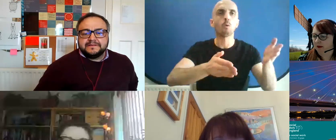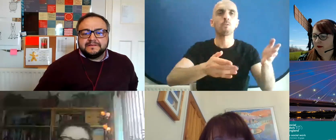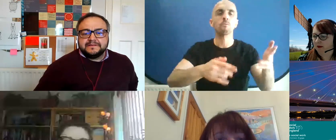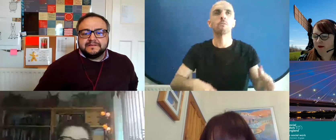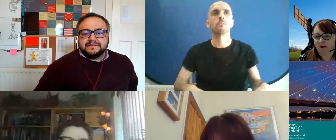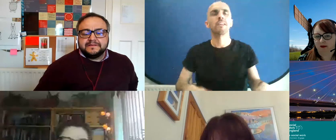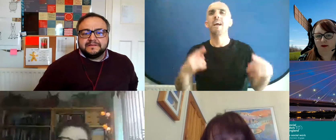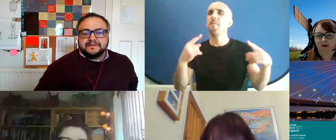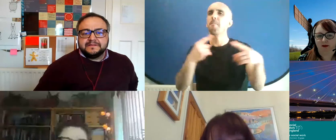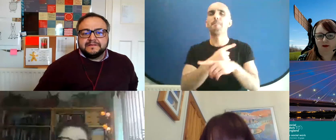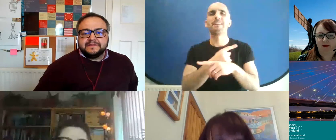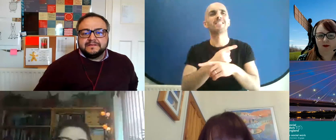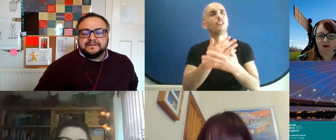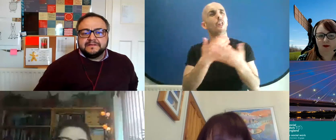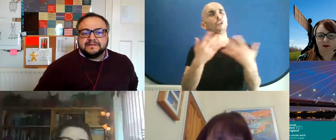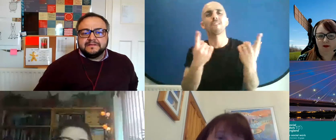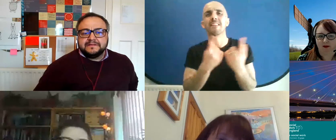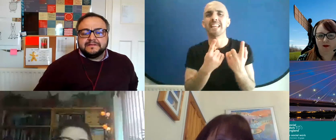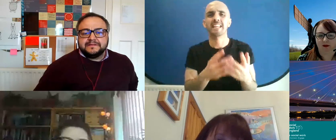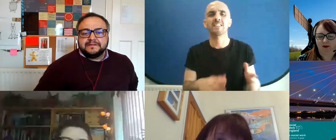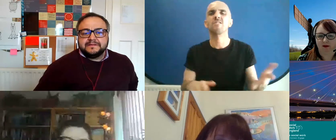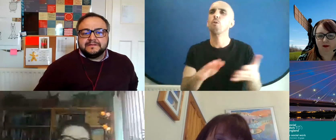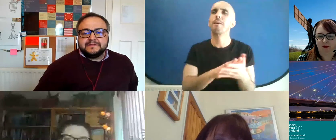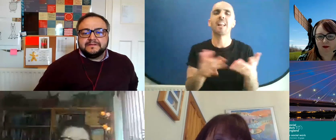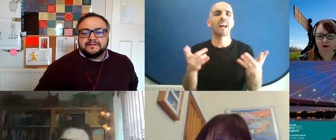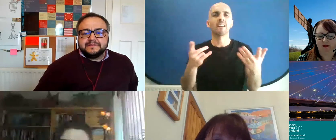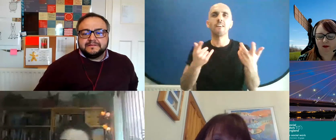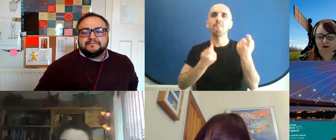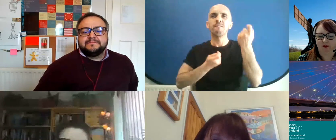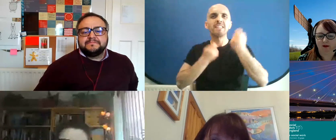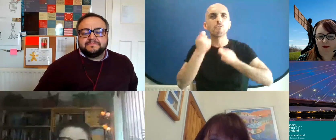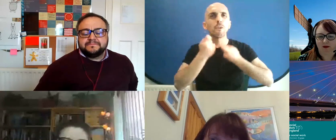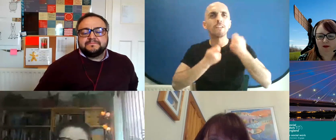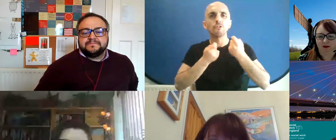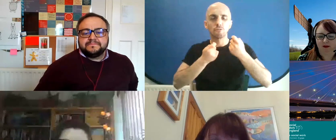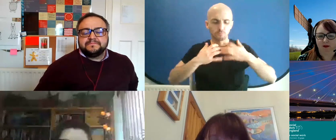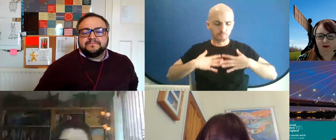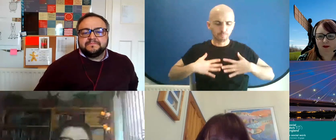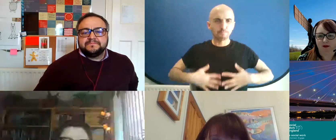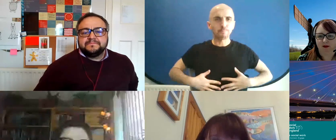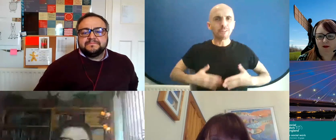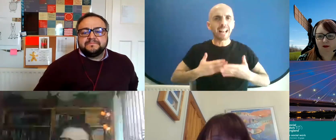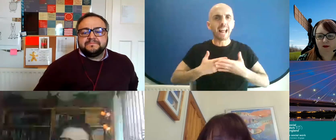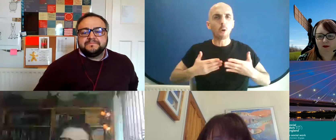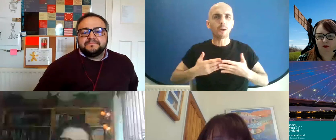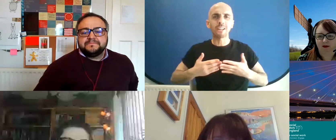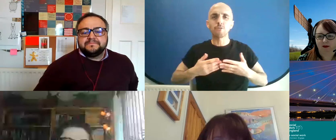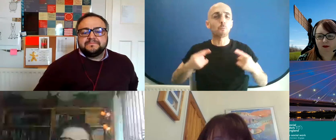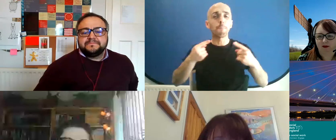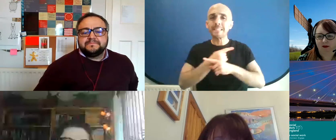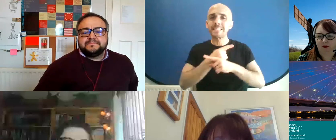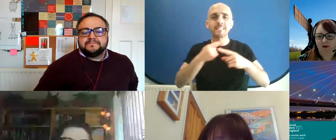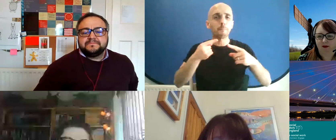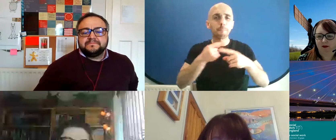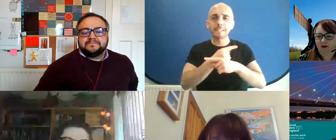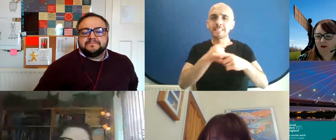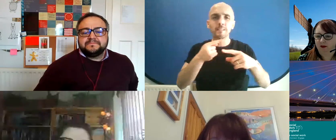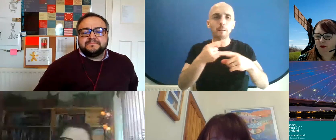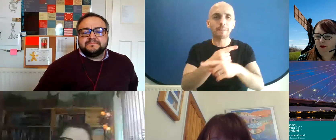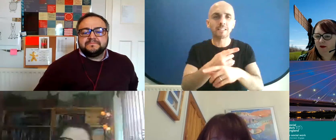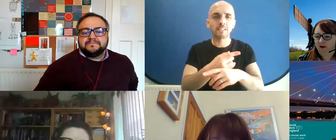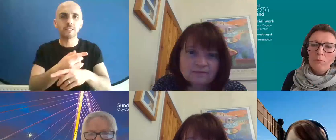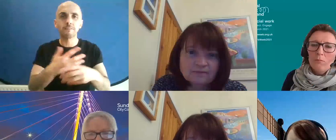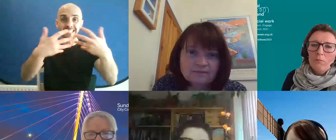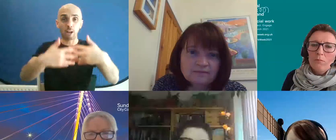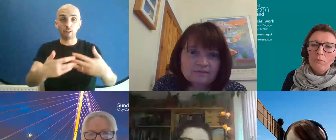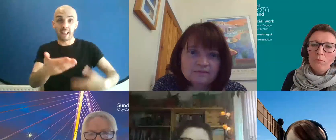don't say in words, so a lot can be missed and the danger of that. But actually the benefits of the technology, I